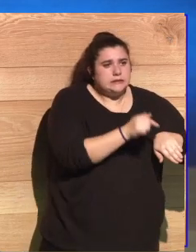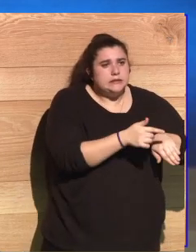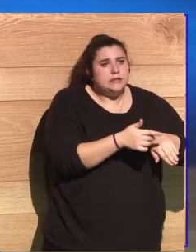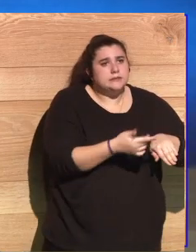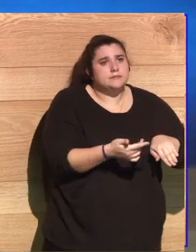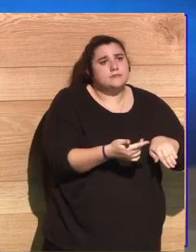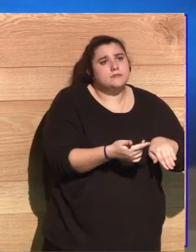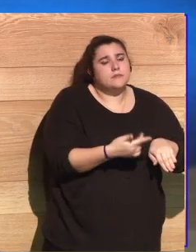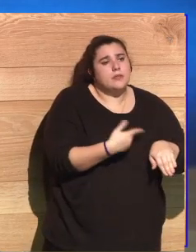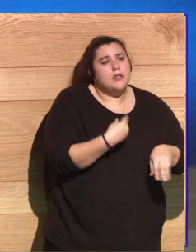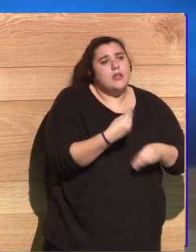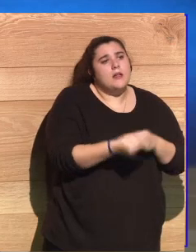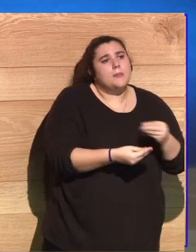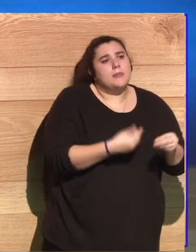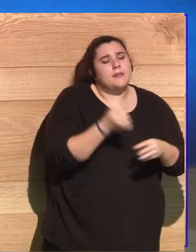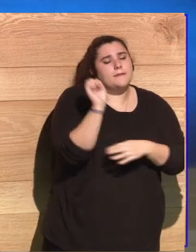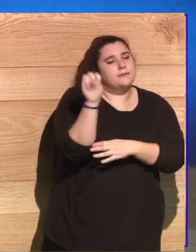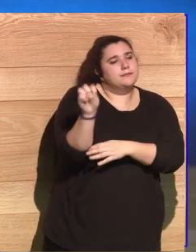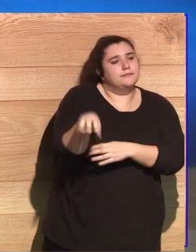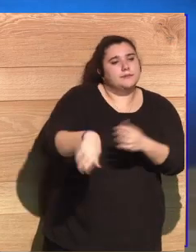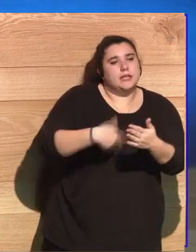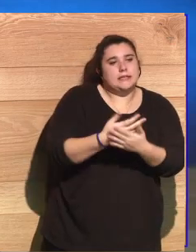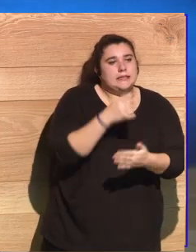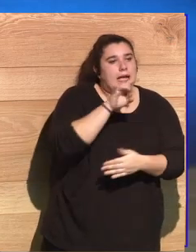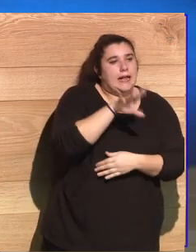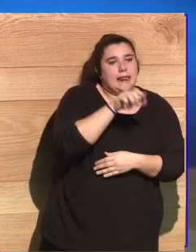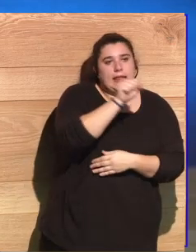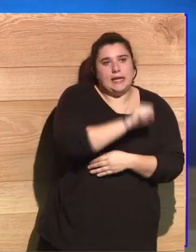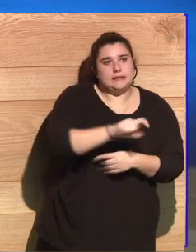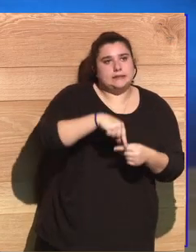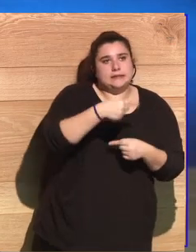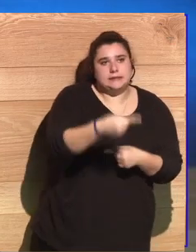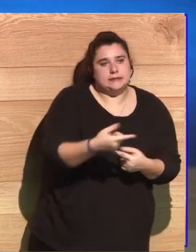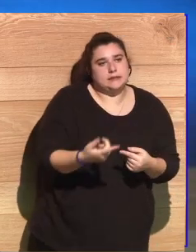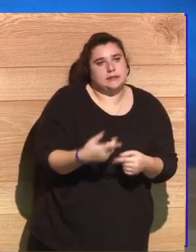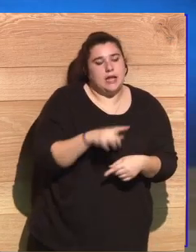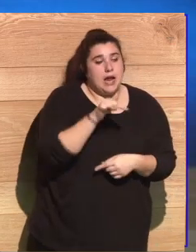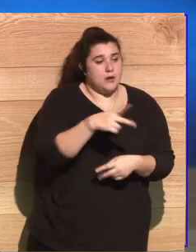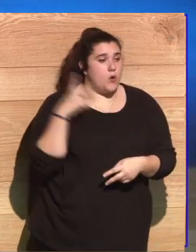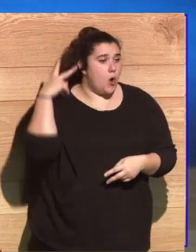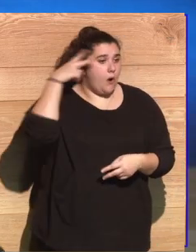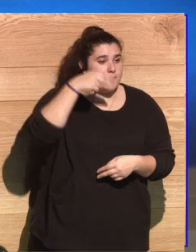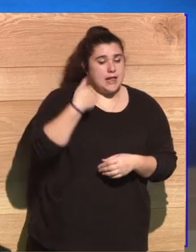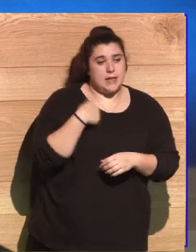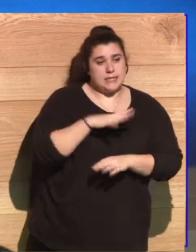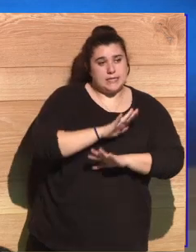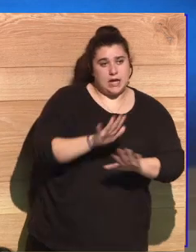another 15 years after I retired from cooking, and I moved back to